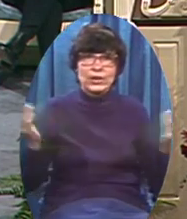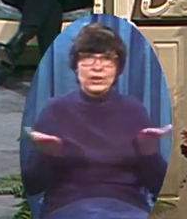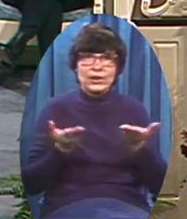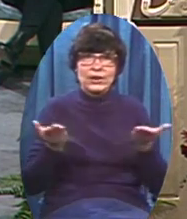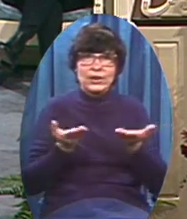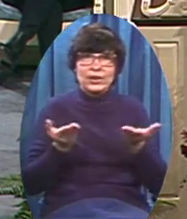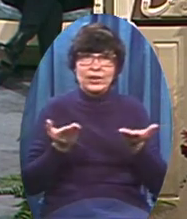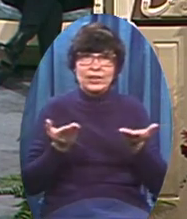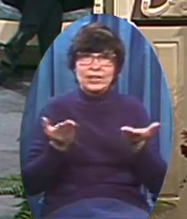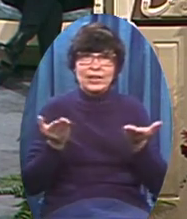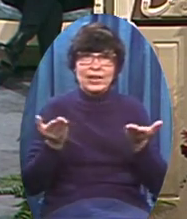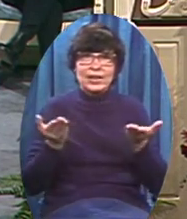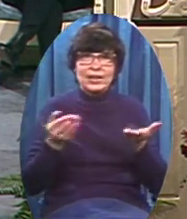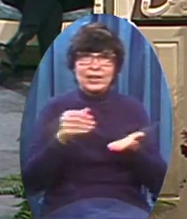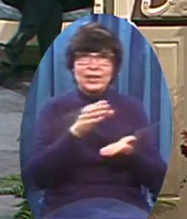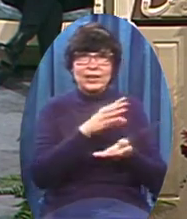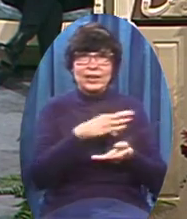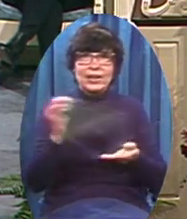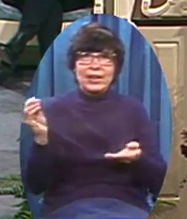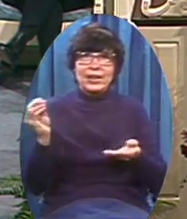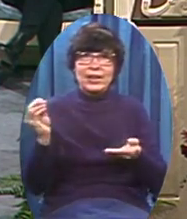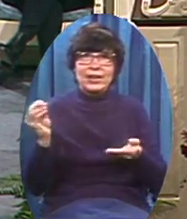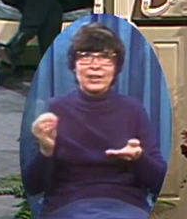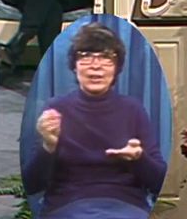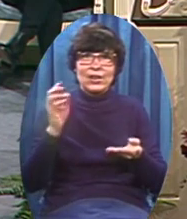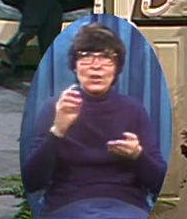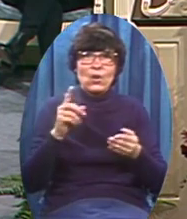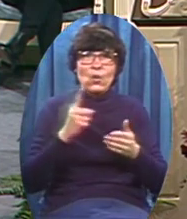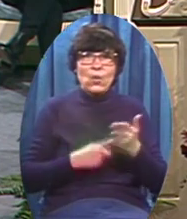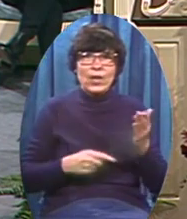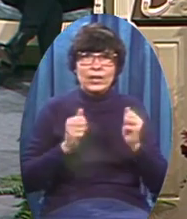What could be done with another $100 million?